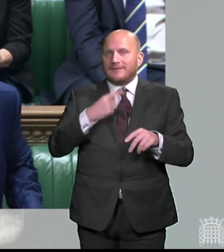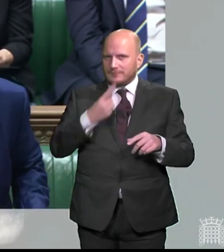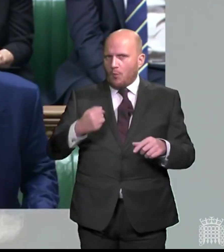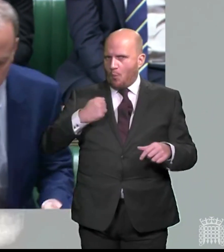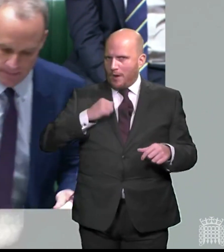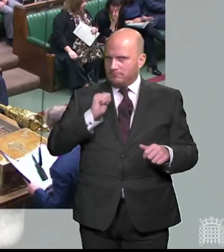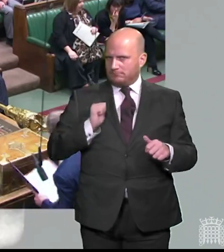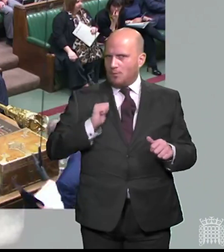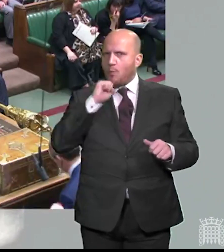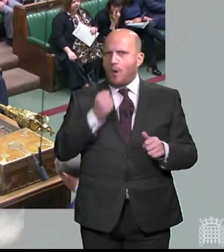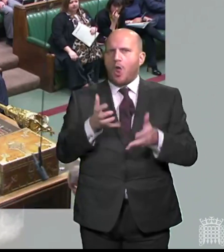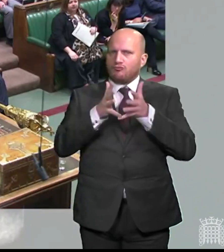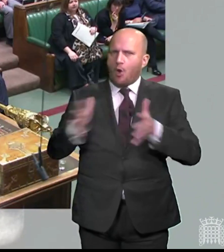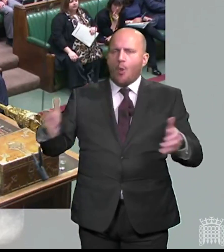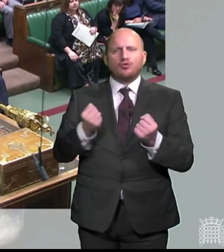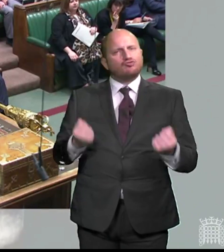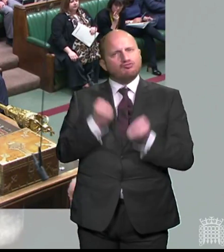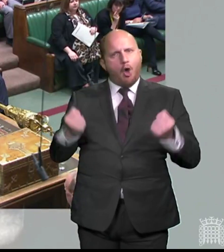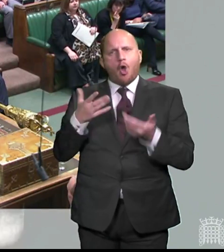in the G7. Angela Rayner.